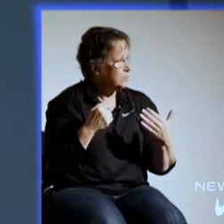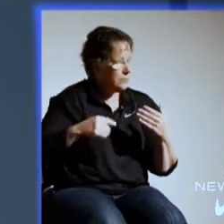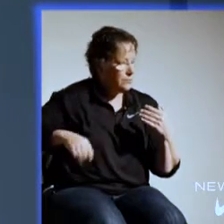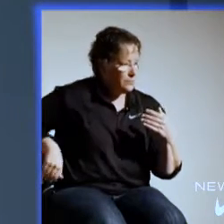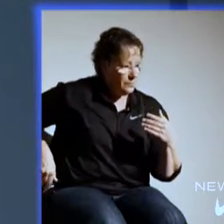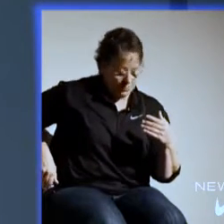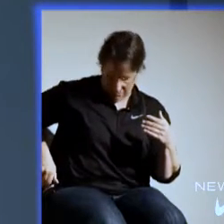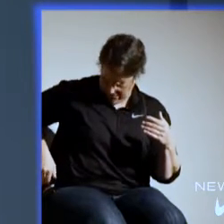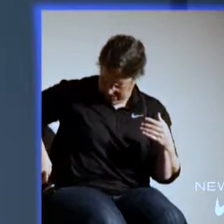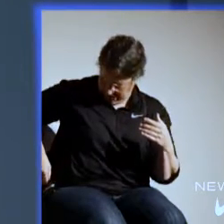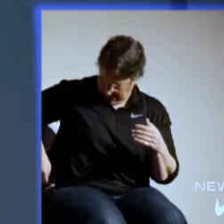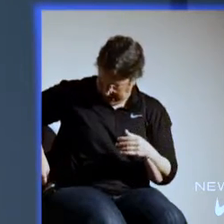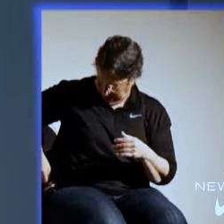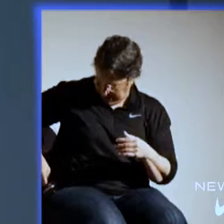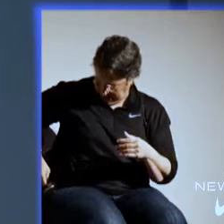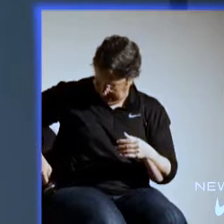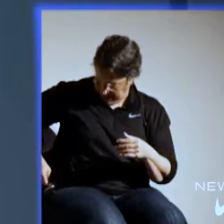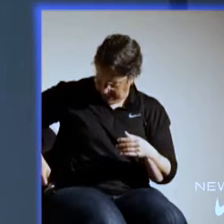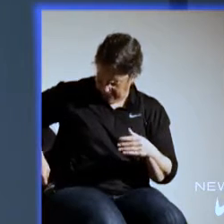Same lies.